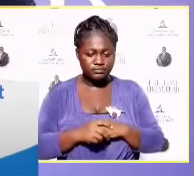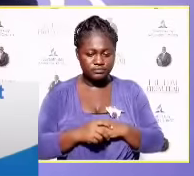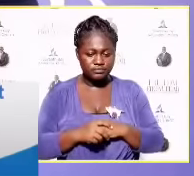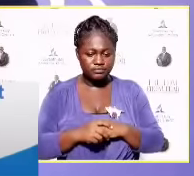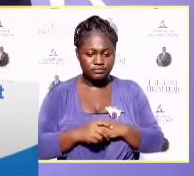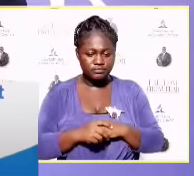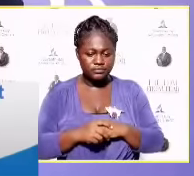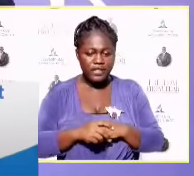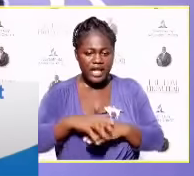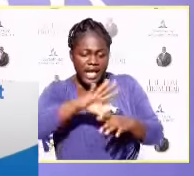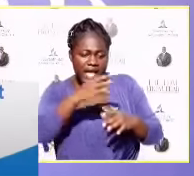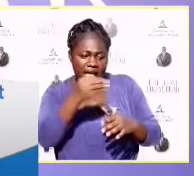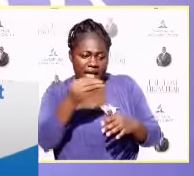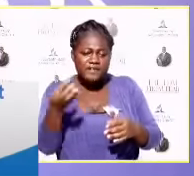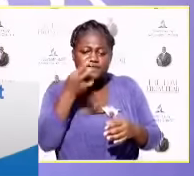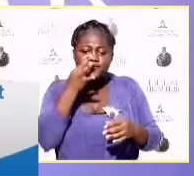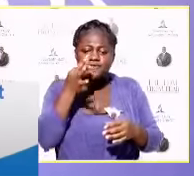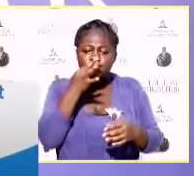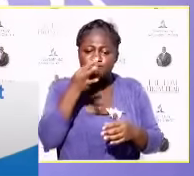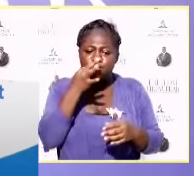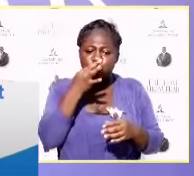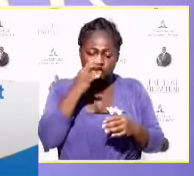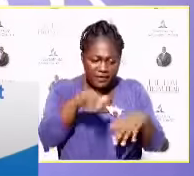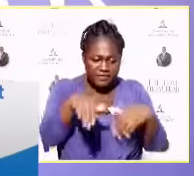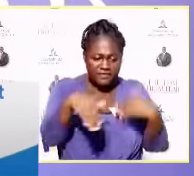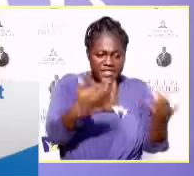And good for food.